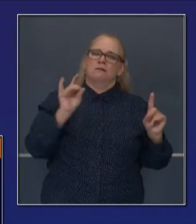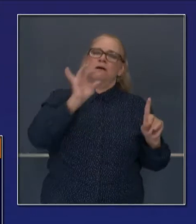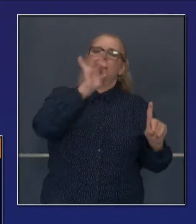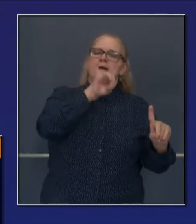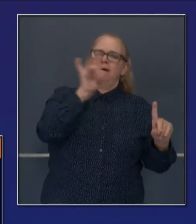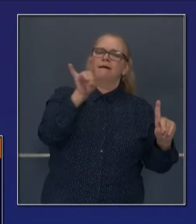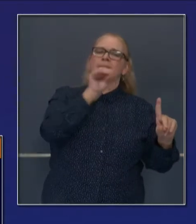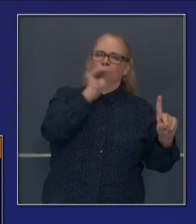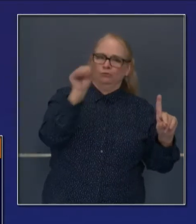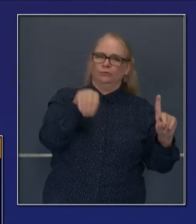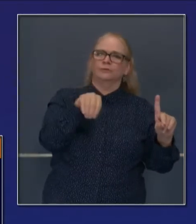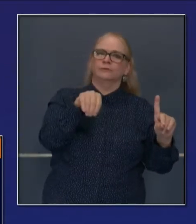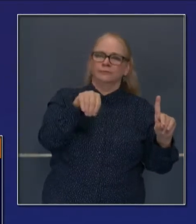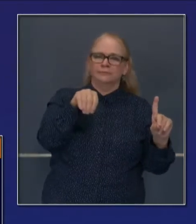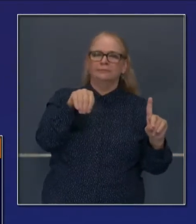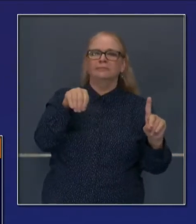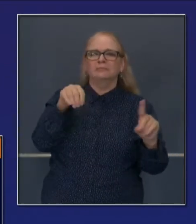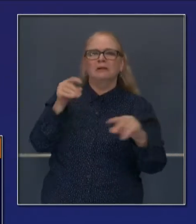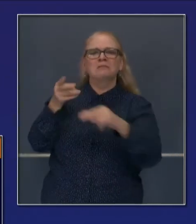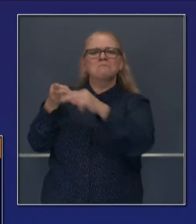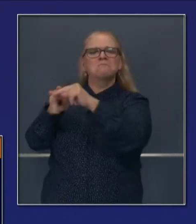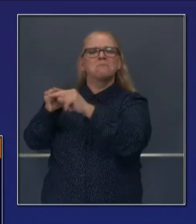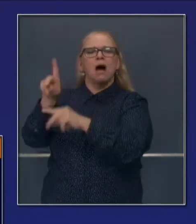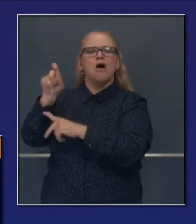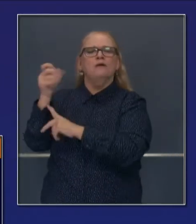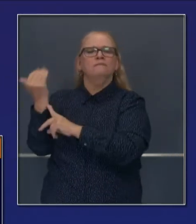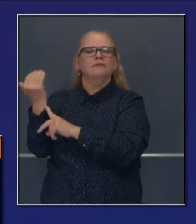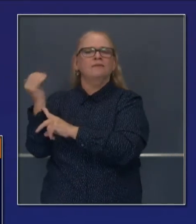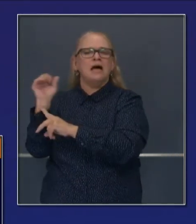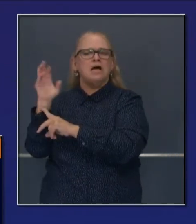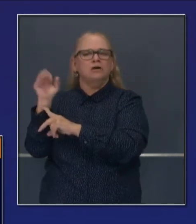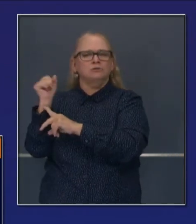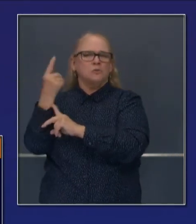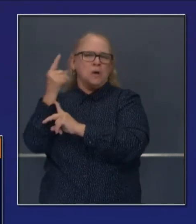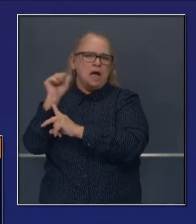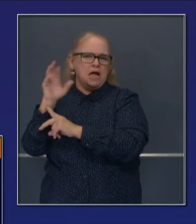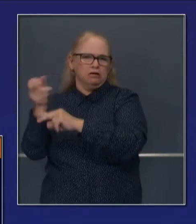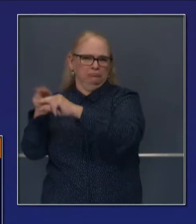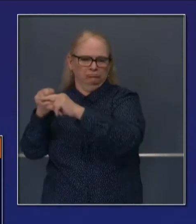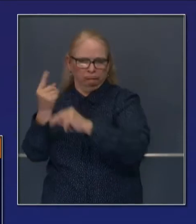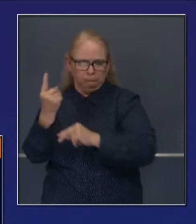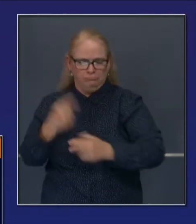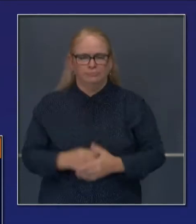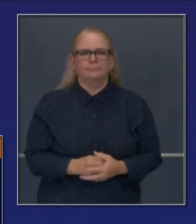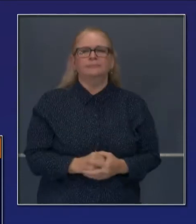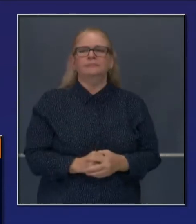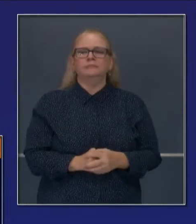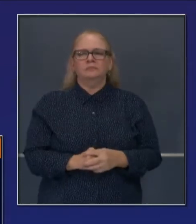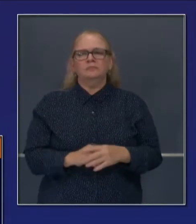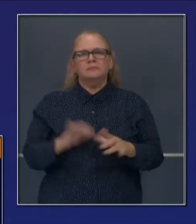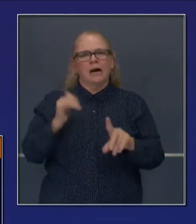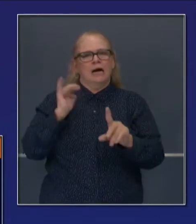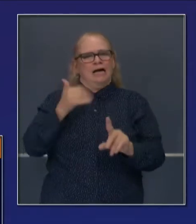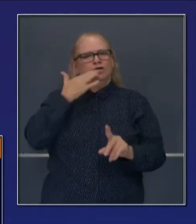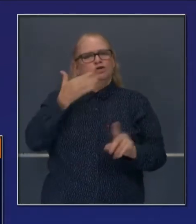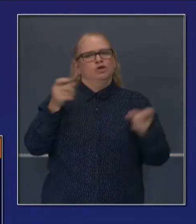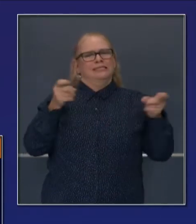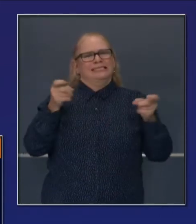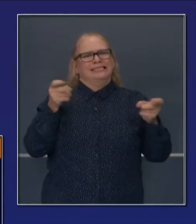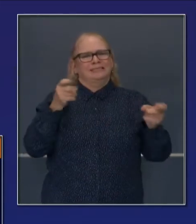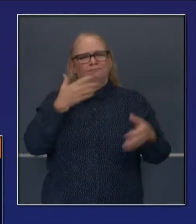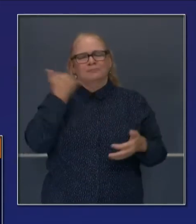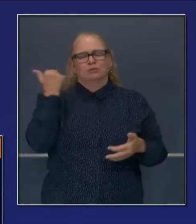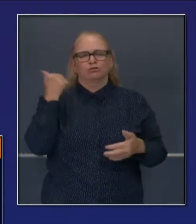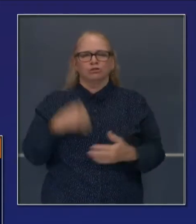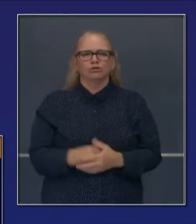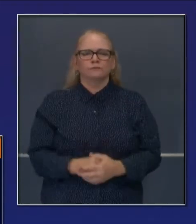week, almost 88%. In fact, 88% to be exact, containment on that fire, and you could see the total number of acreage burned holding